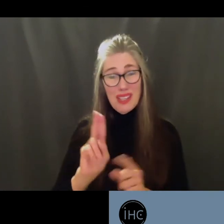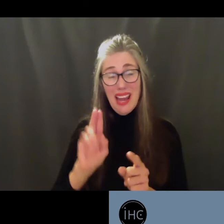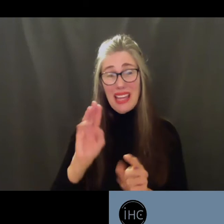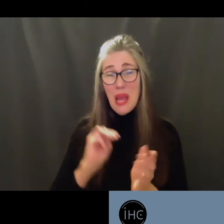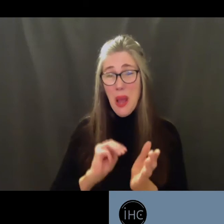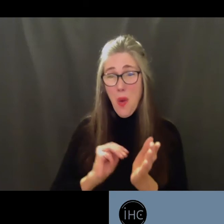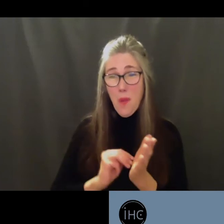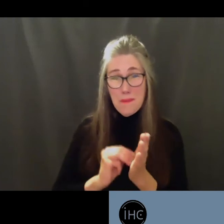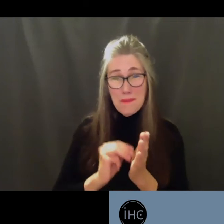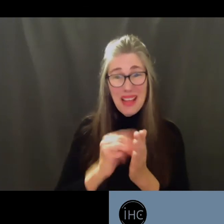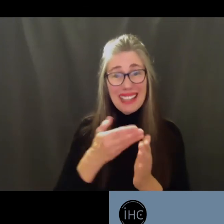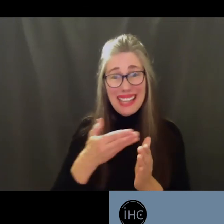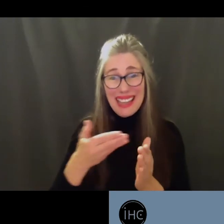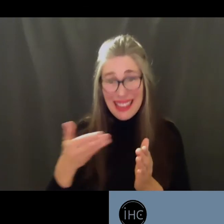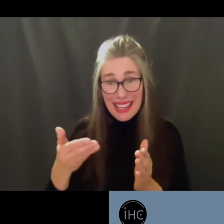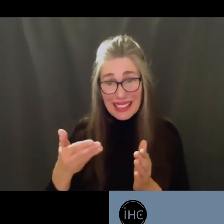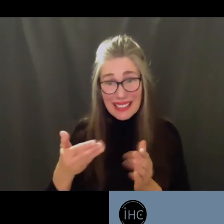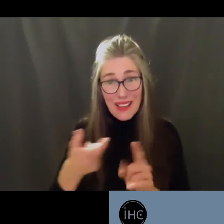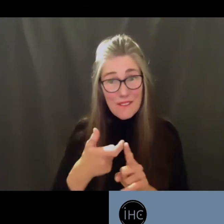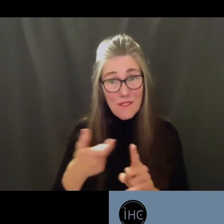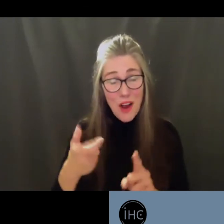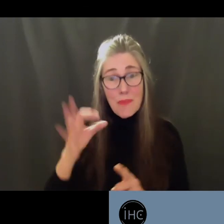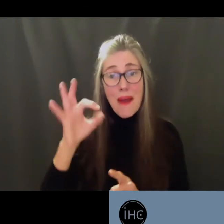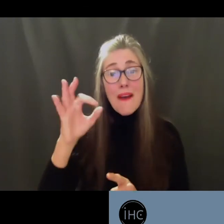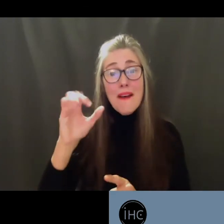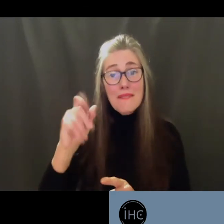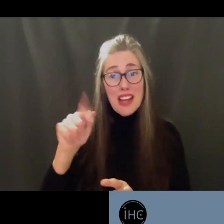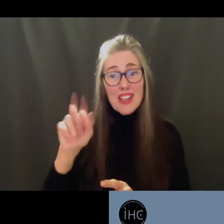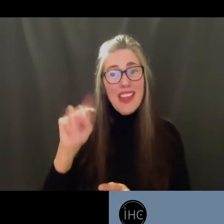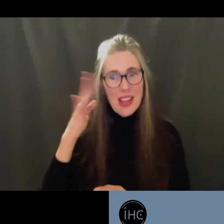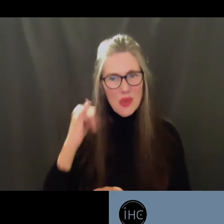the creepy face next to the other creepy face.